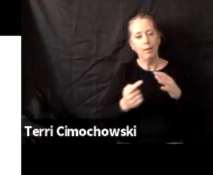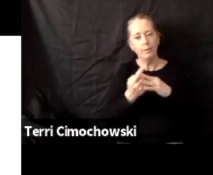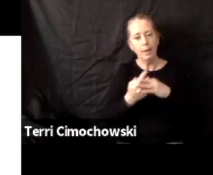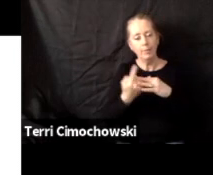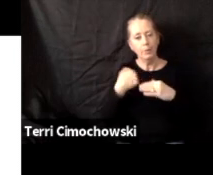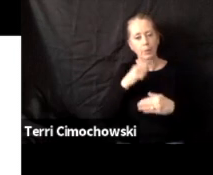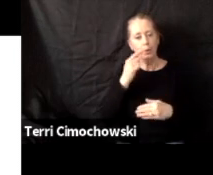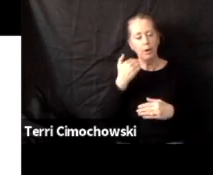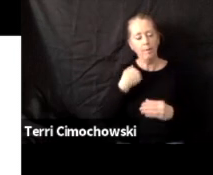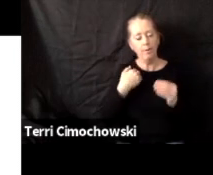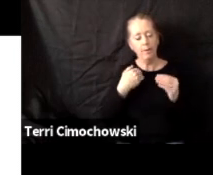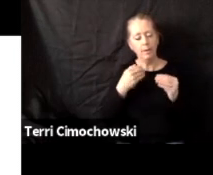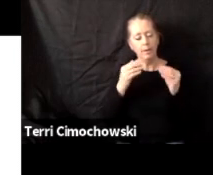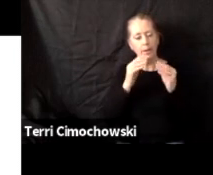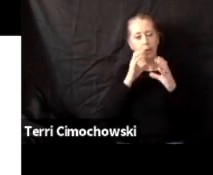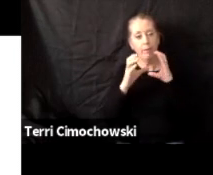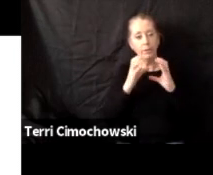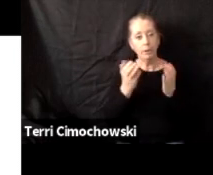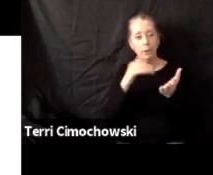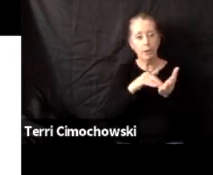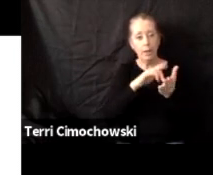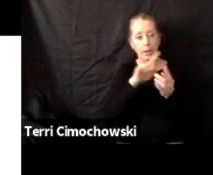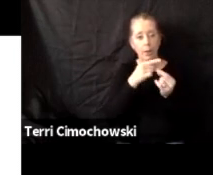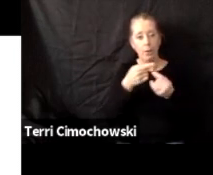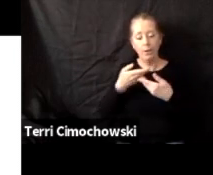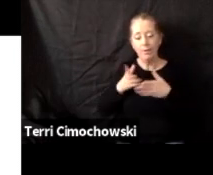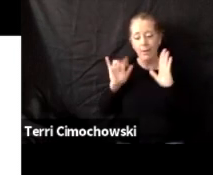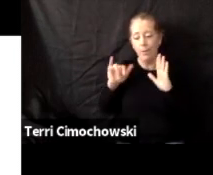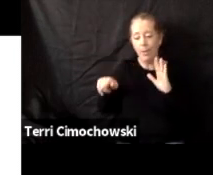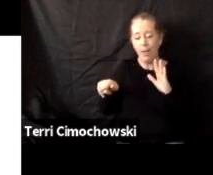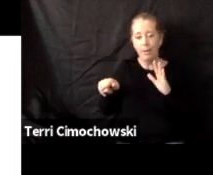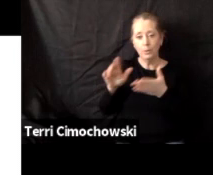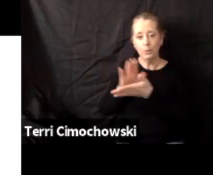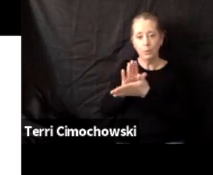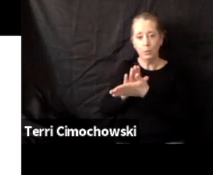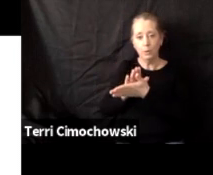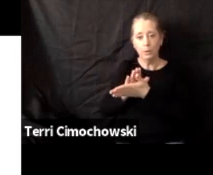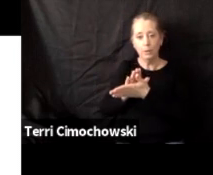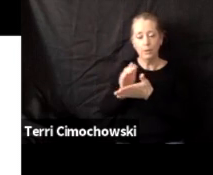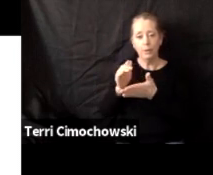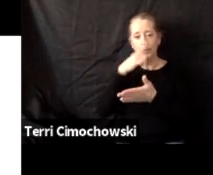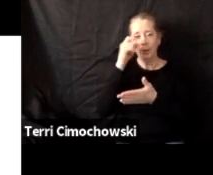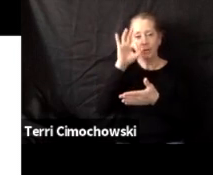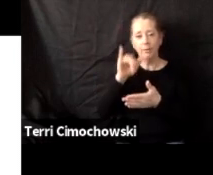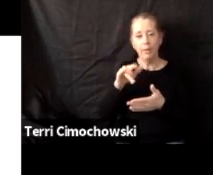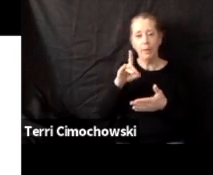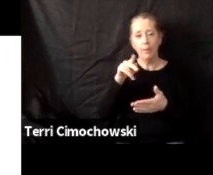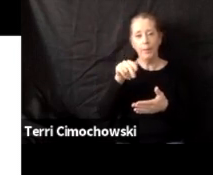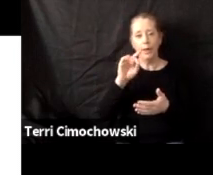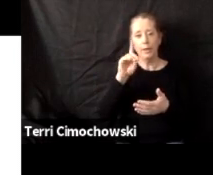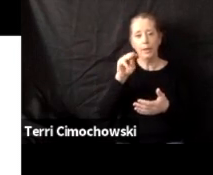reconsideration conversations around the giving up of the magnet spot for this year due to the pandemic. So once more information around that